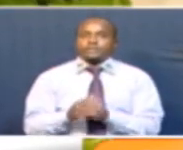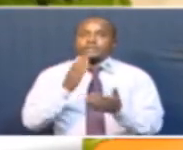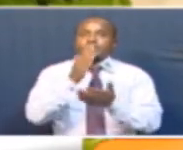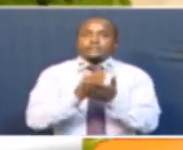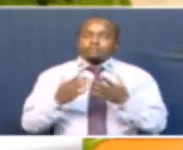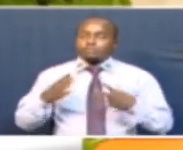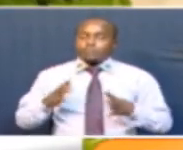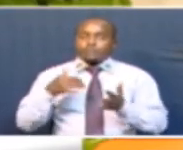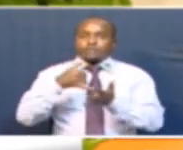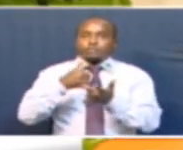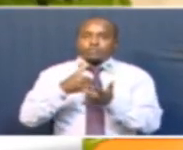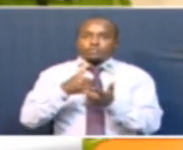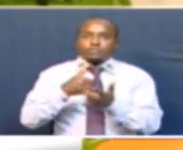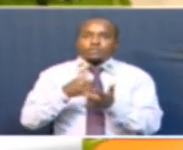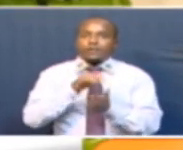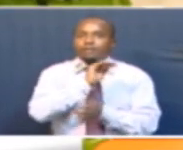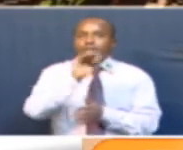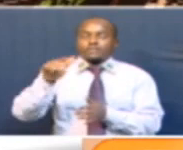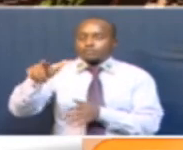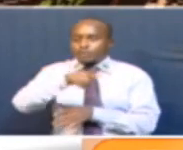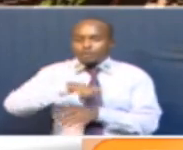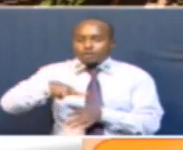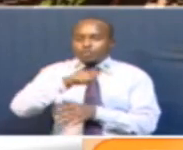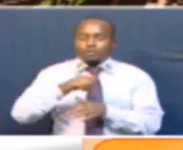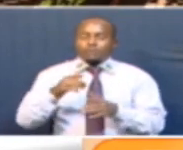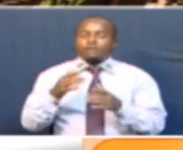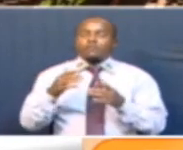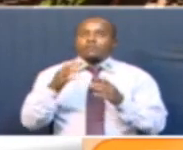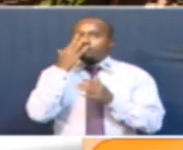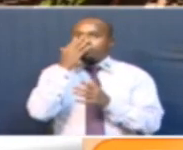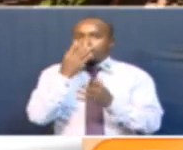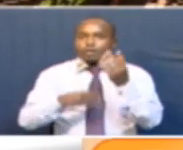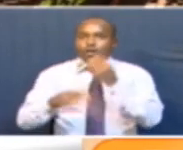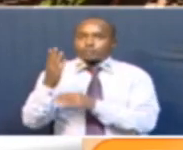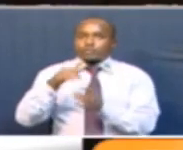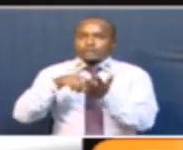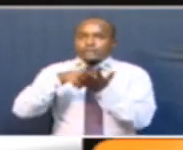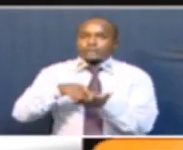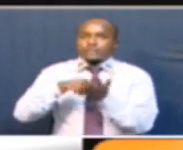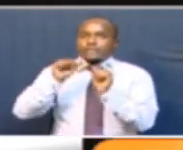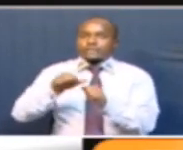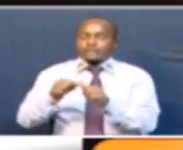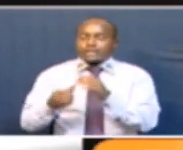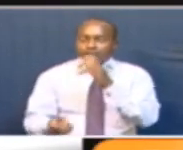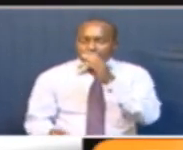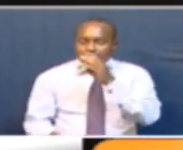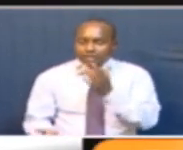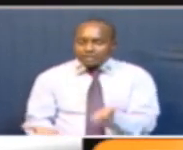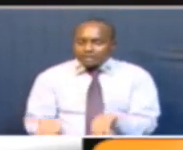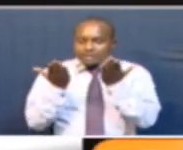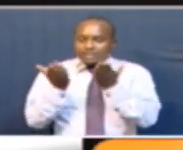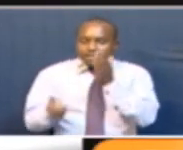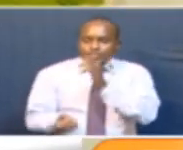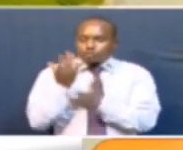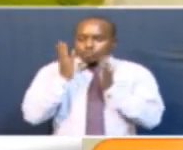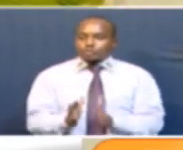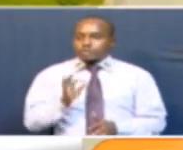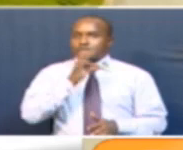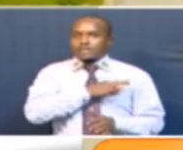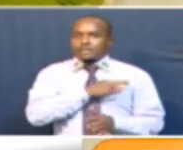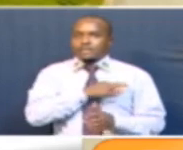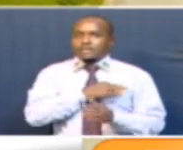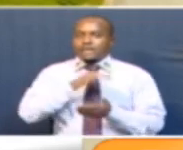sector have of late called for a local flower auction, insisting that it could boost producers' earnings and reduce